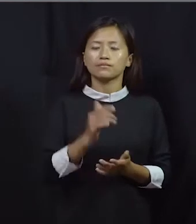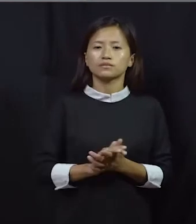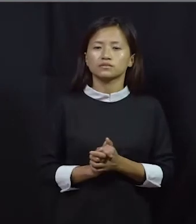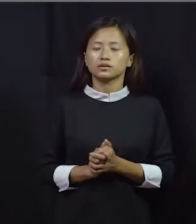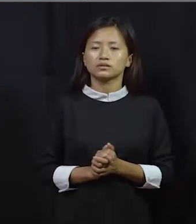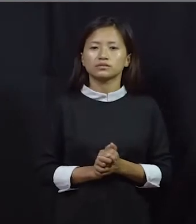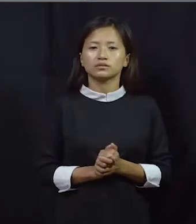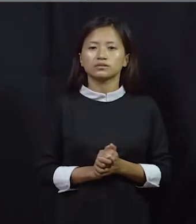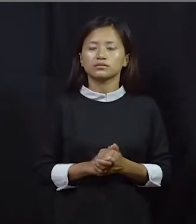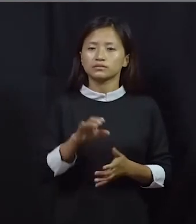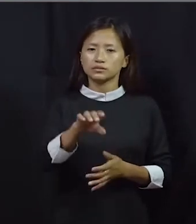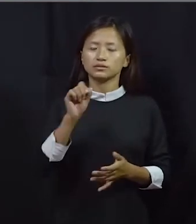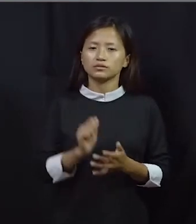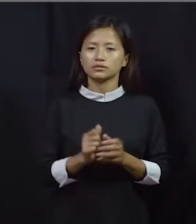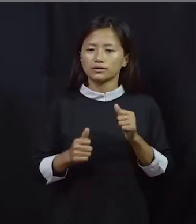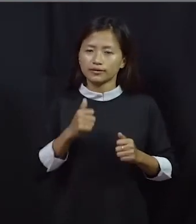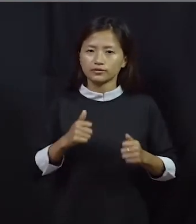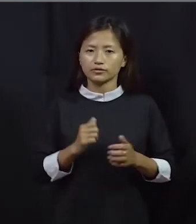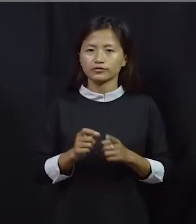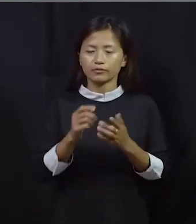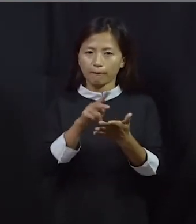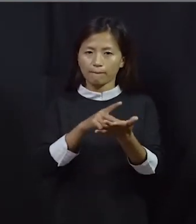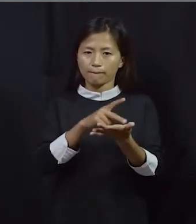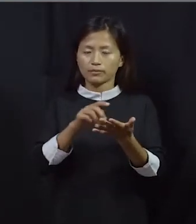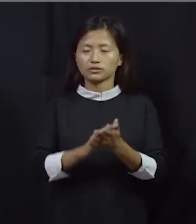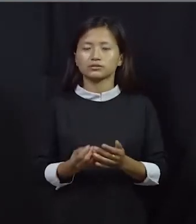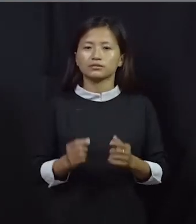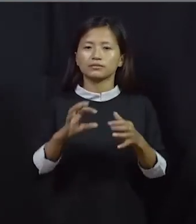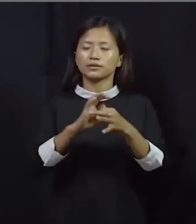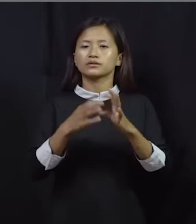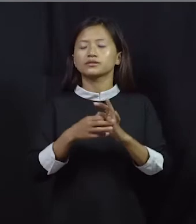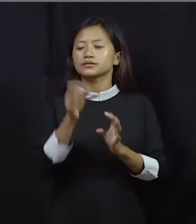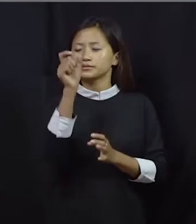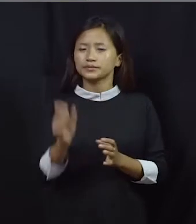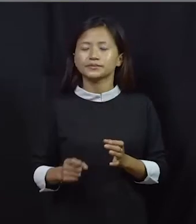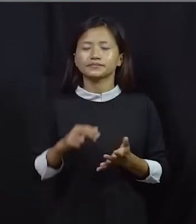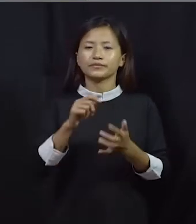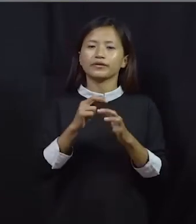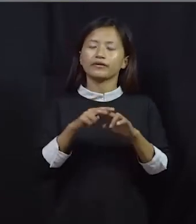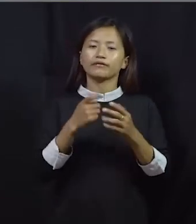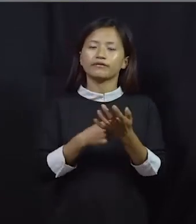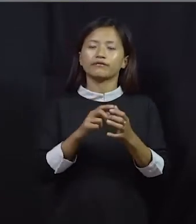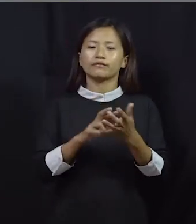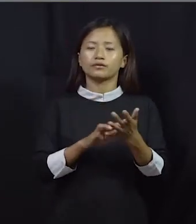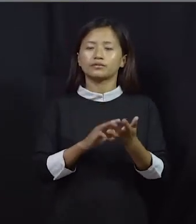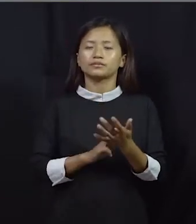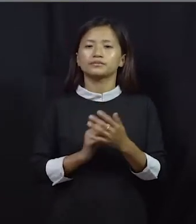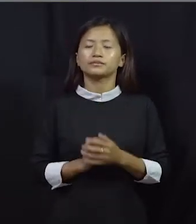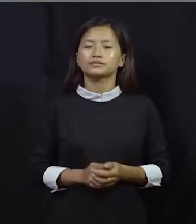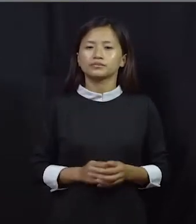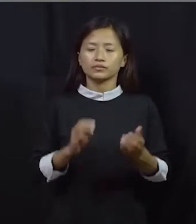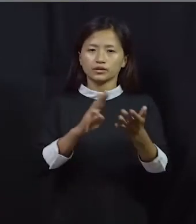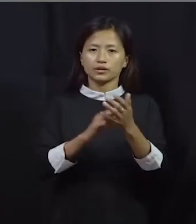then take the active part in a partnership firm. Next is mutual agency.